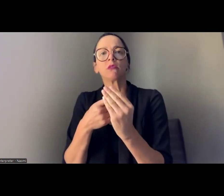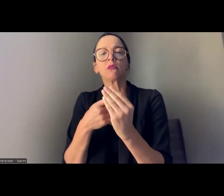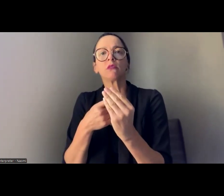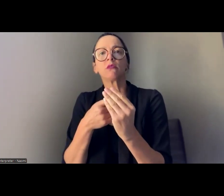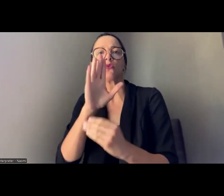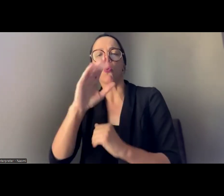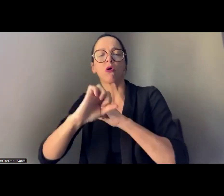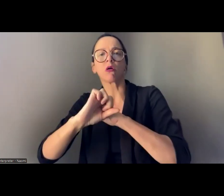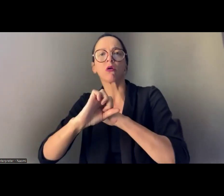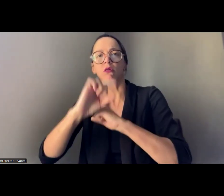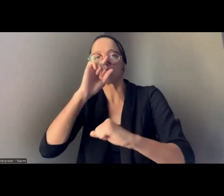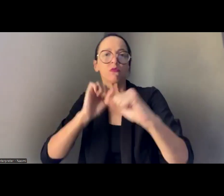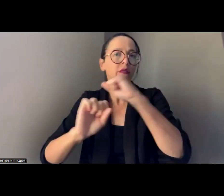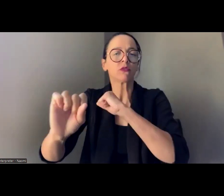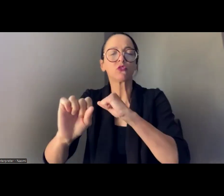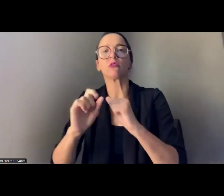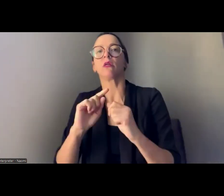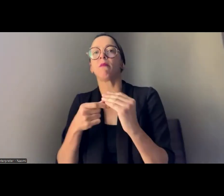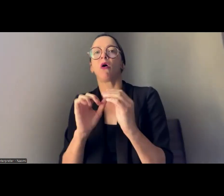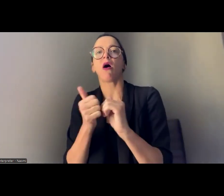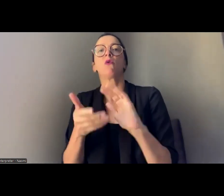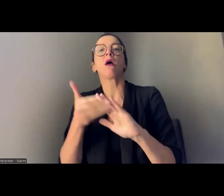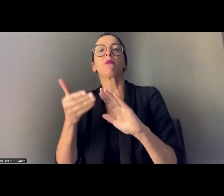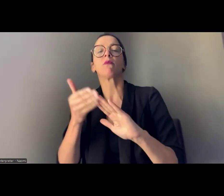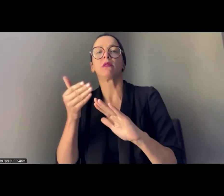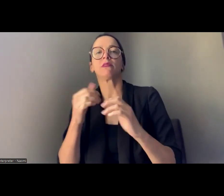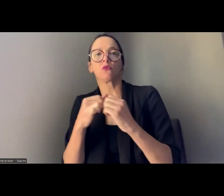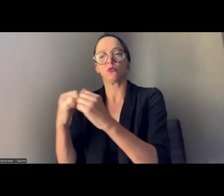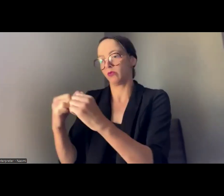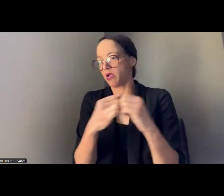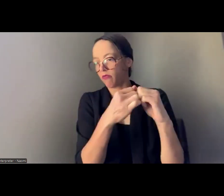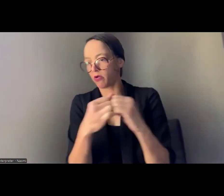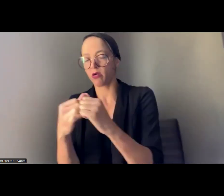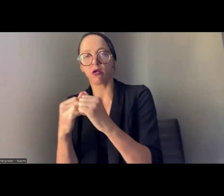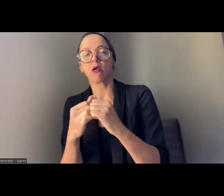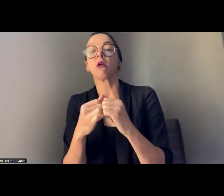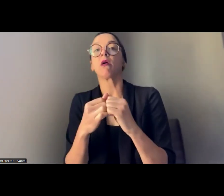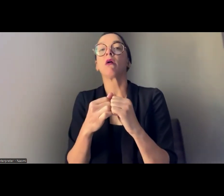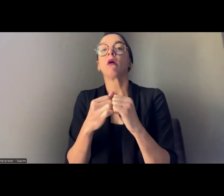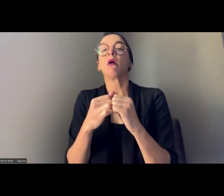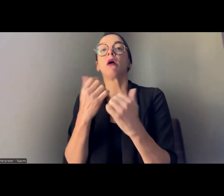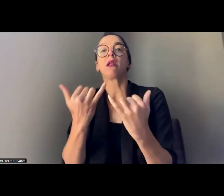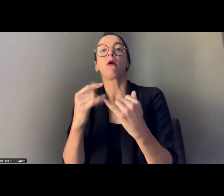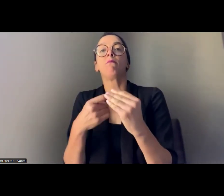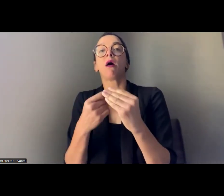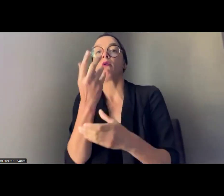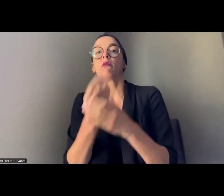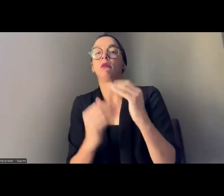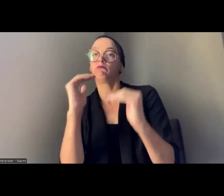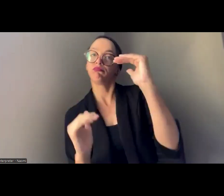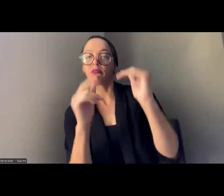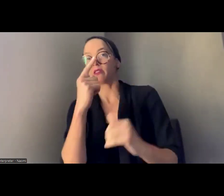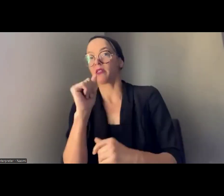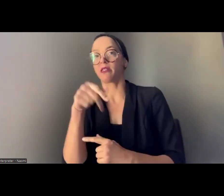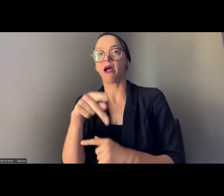be operationalized together with or interface with the gap analysis that both DHCS and CDA are